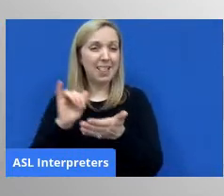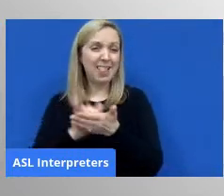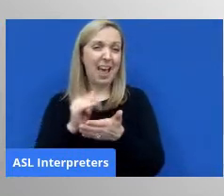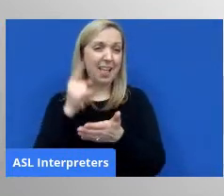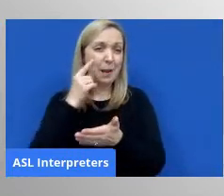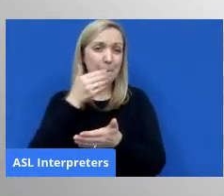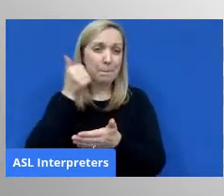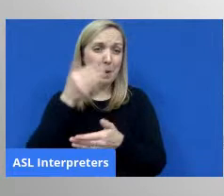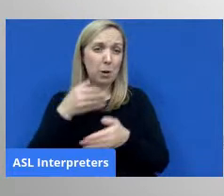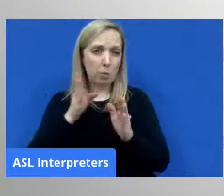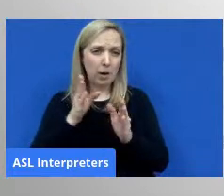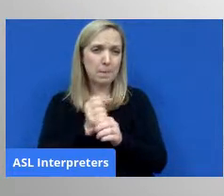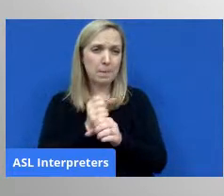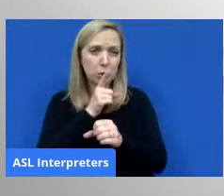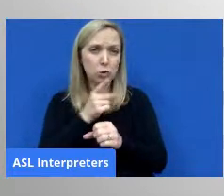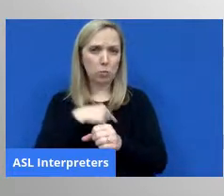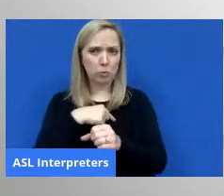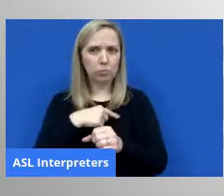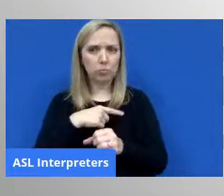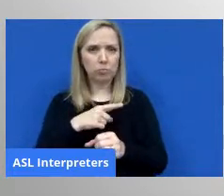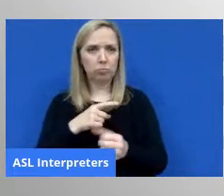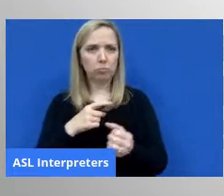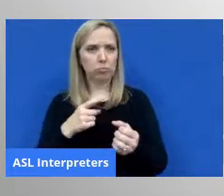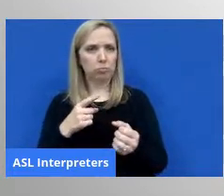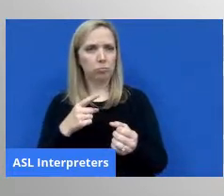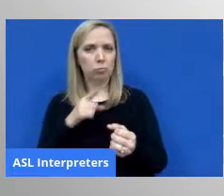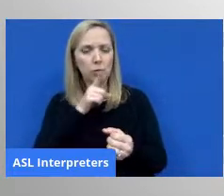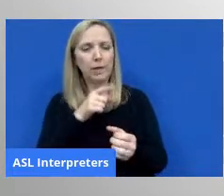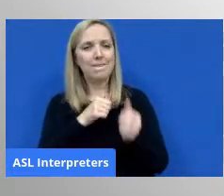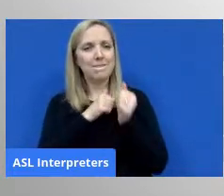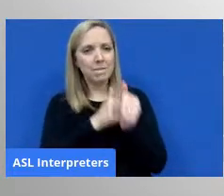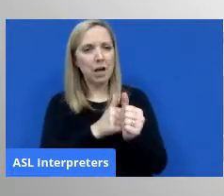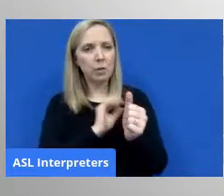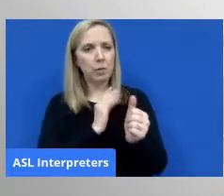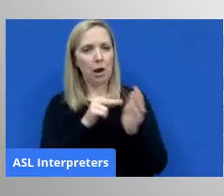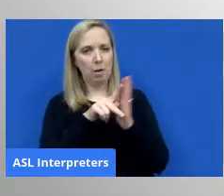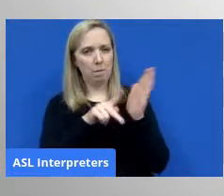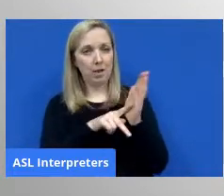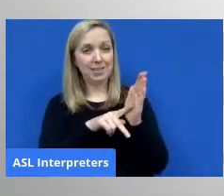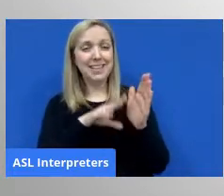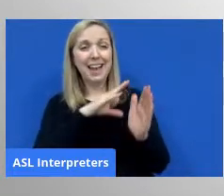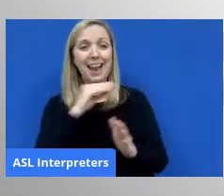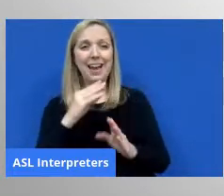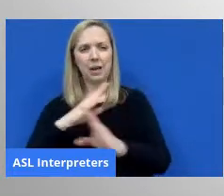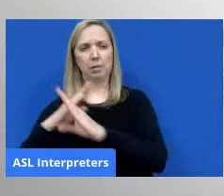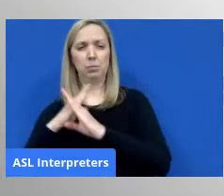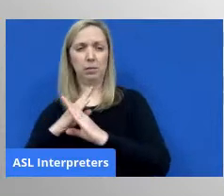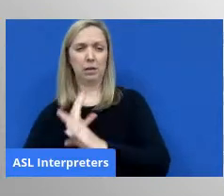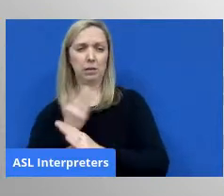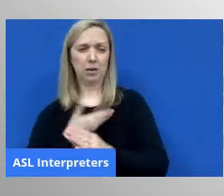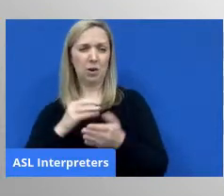we're really being true to the spirit of our policies to make sure we're protecting our students.